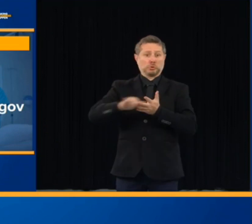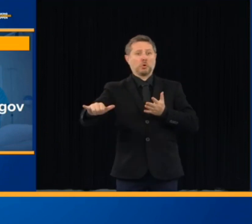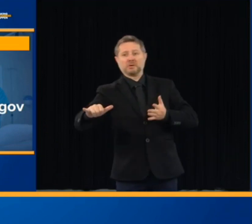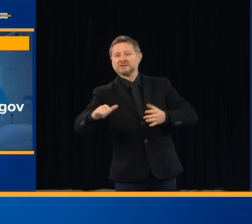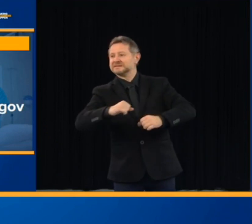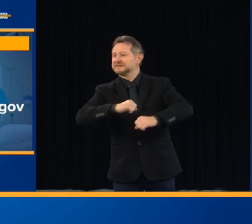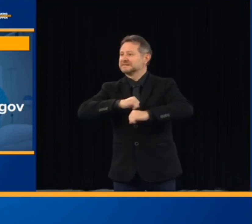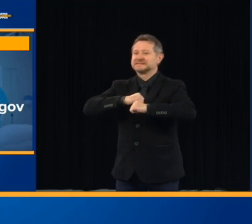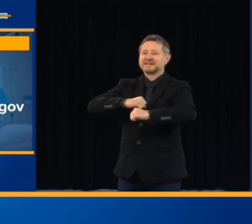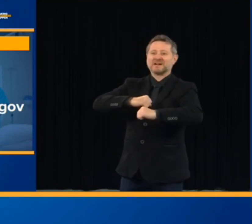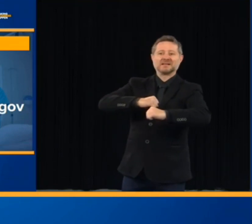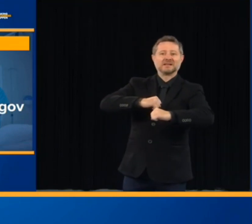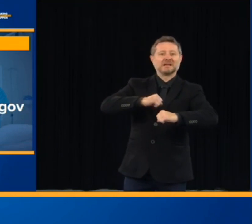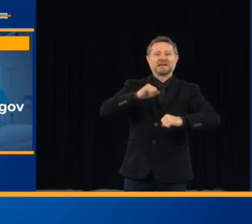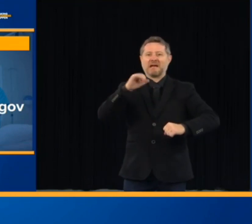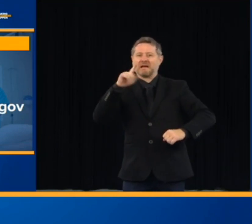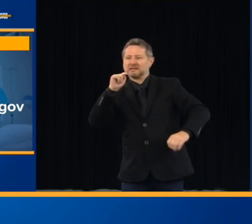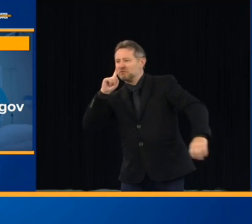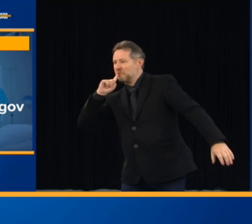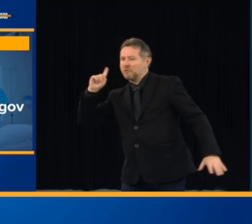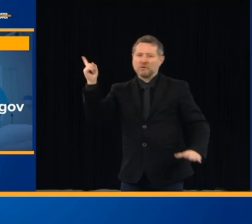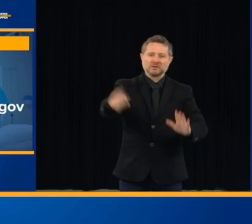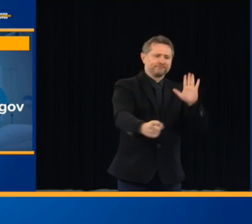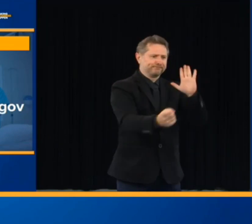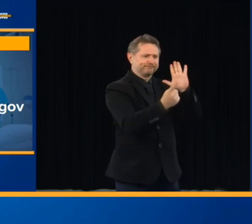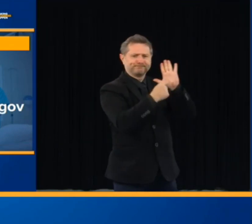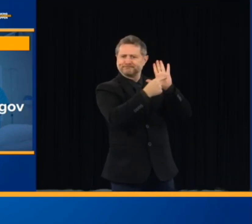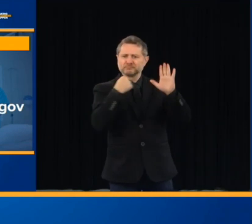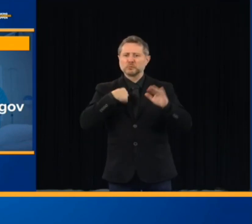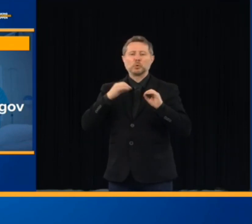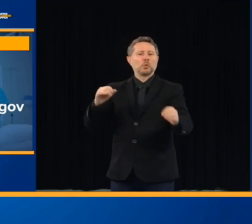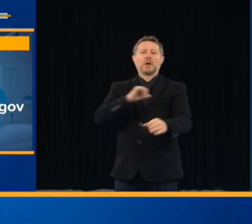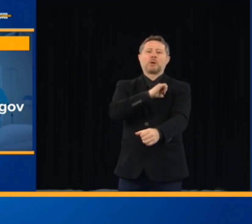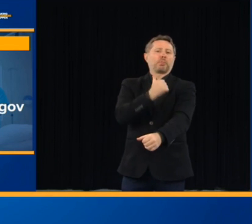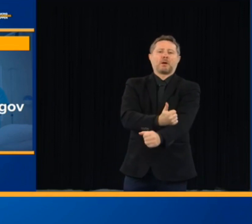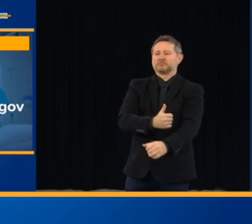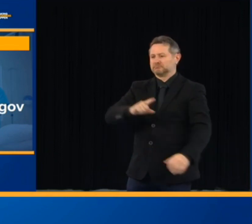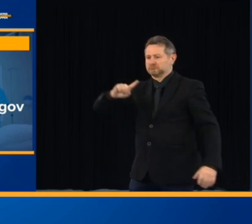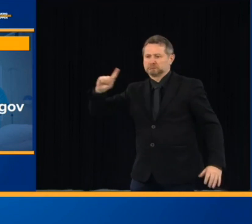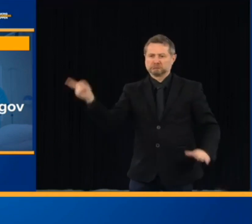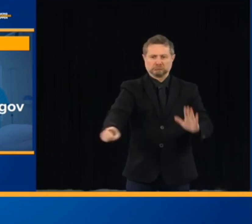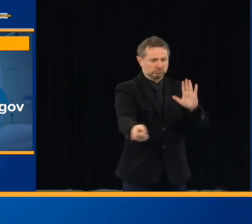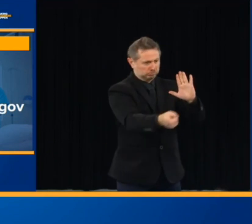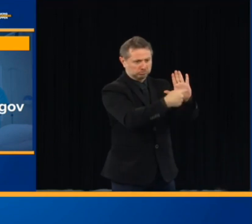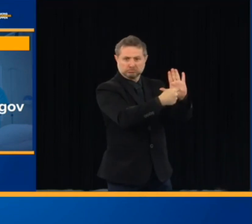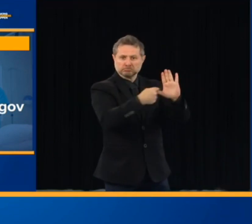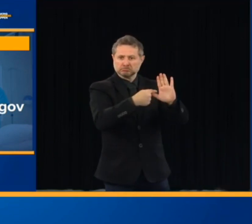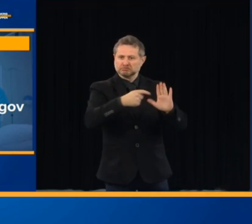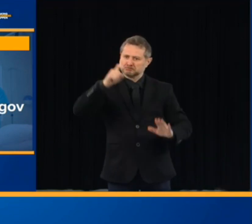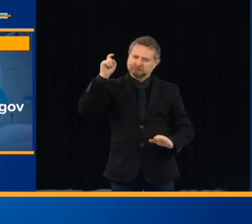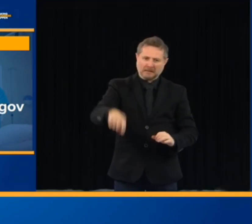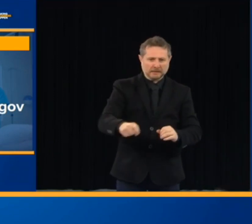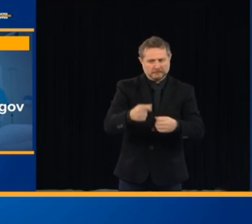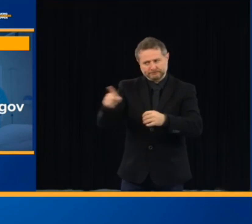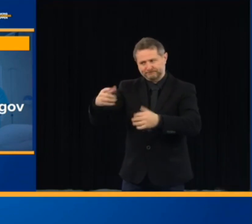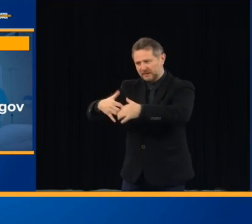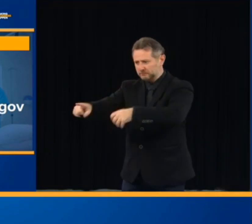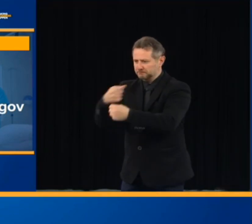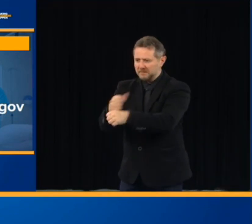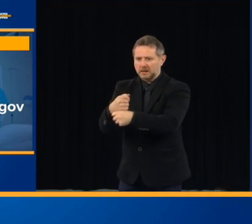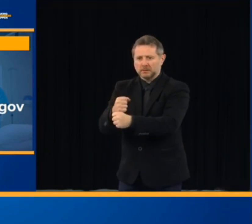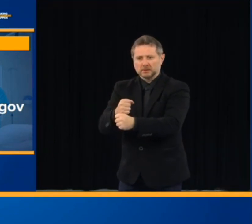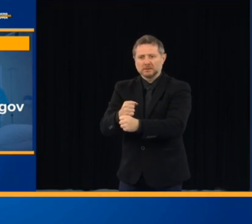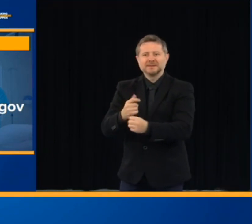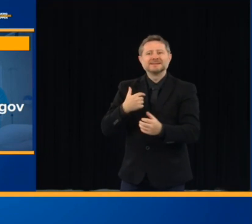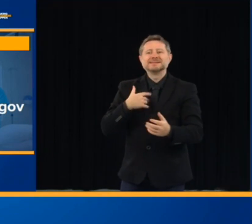The governor can't say to a company, we need you to manufacture this. But I ask businesses